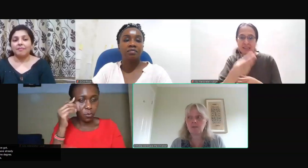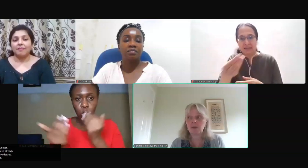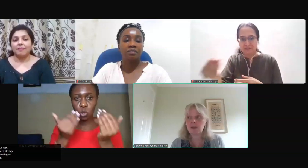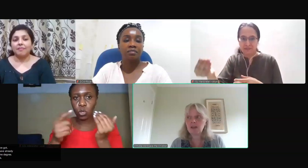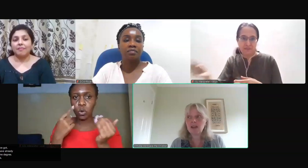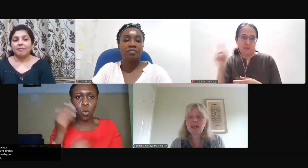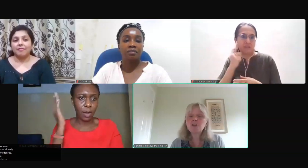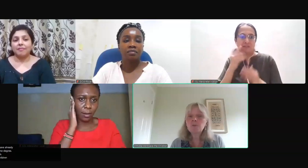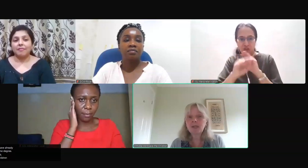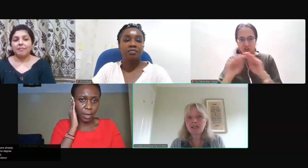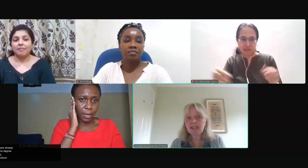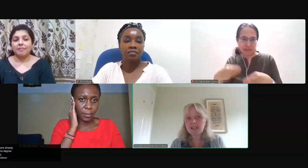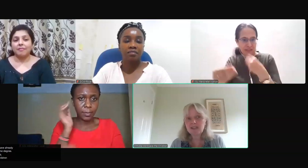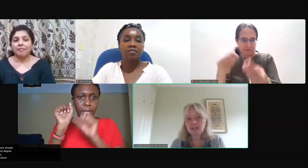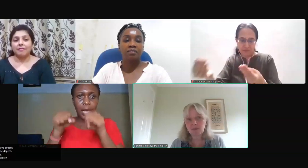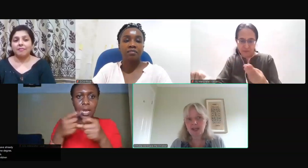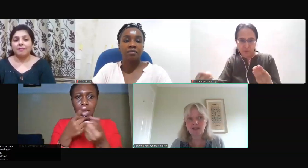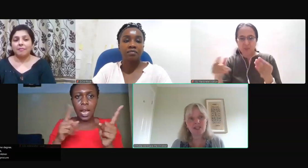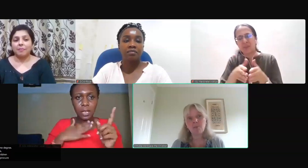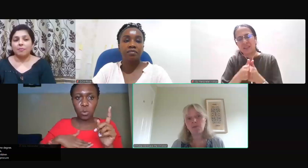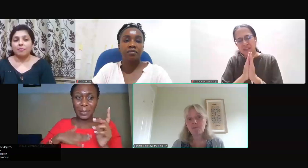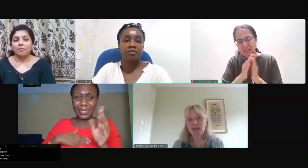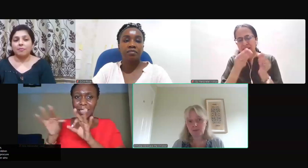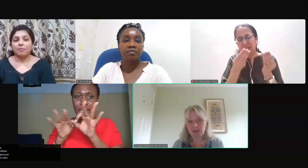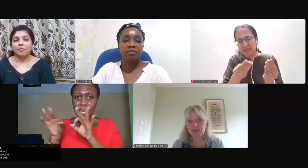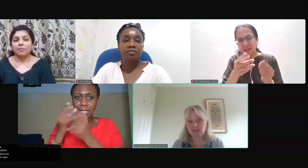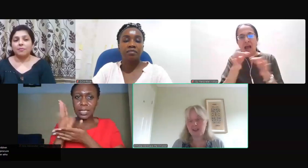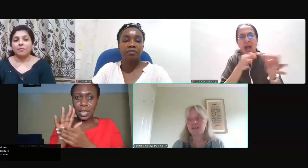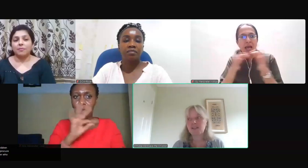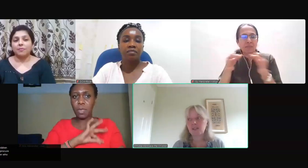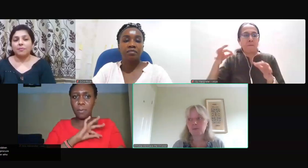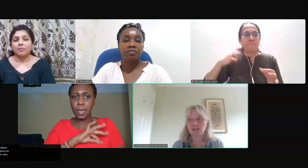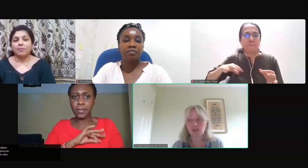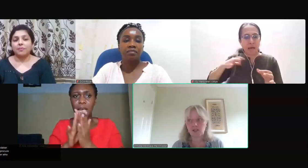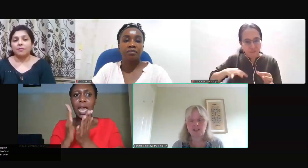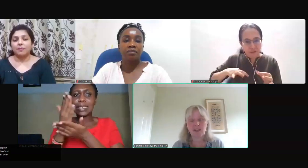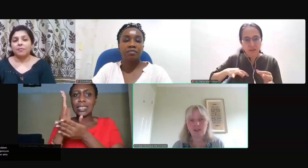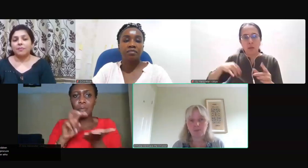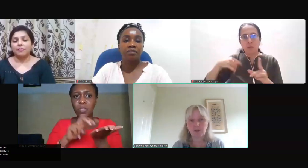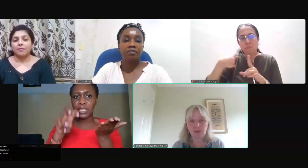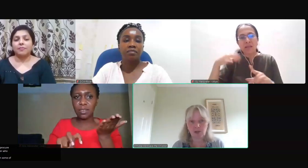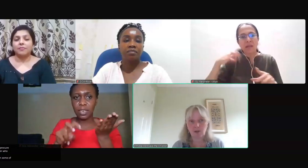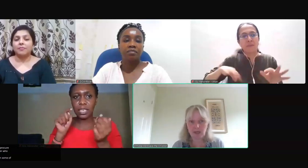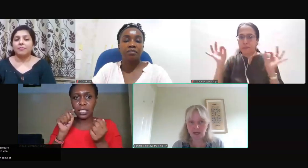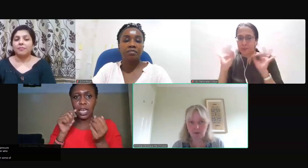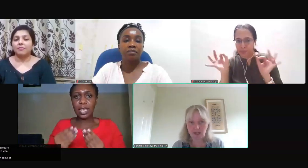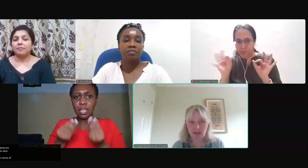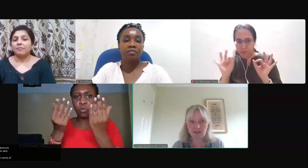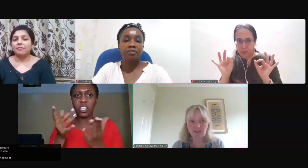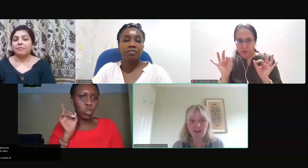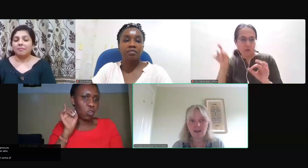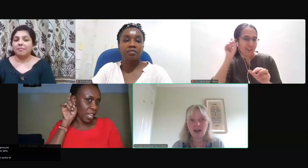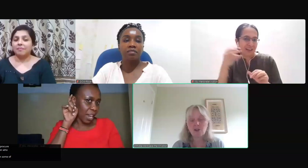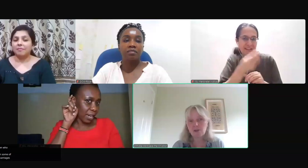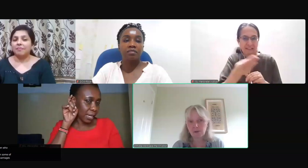deaf. Can you please explain some of the benefits and disadvantages in the provision of hearing